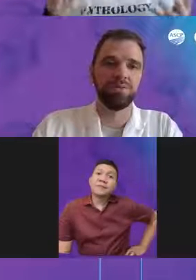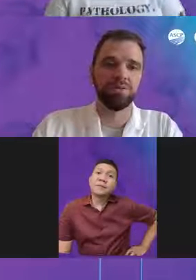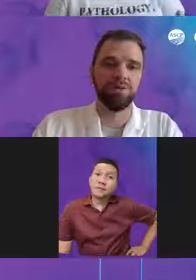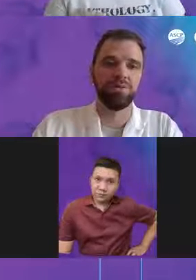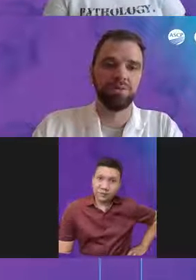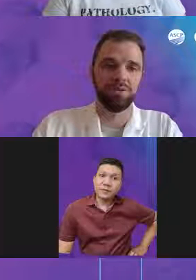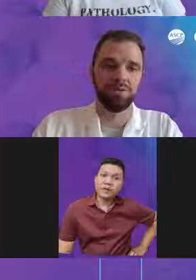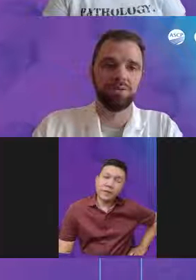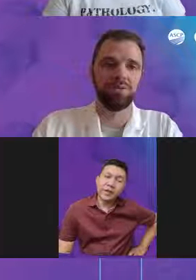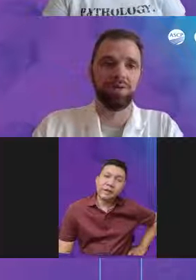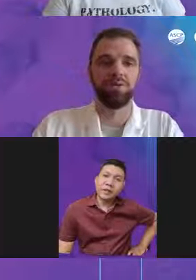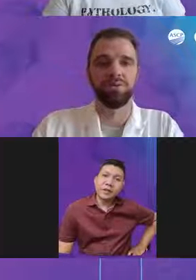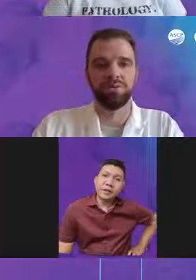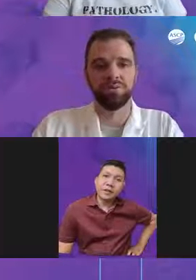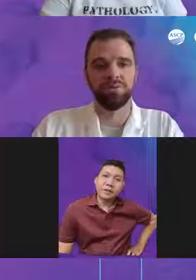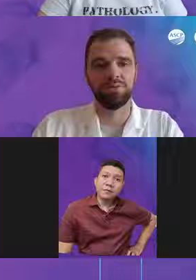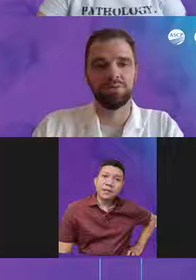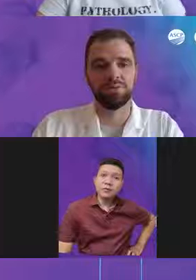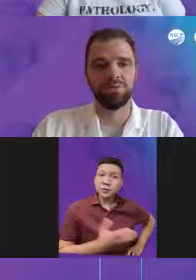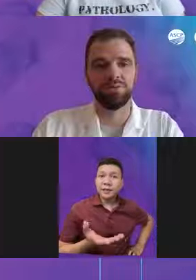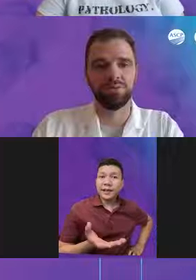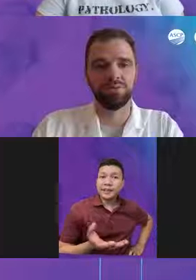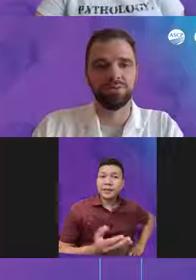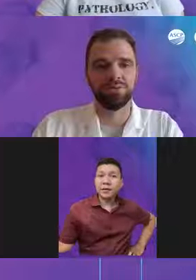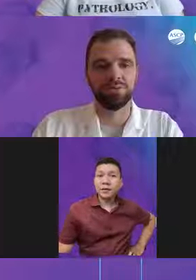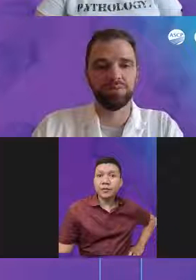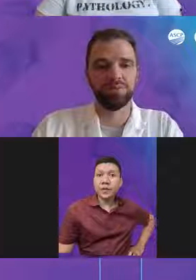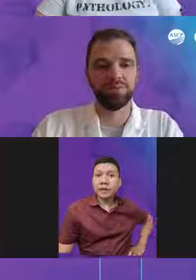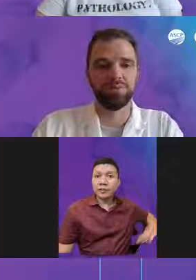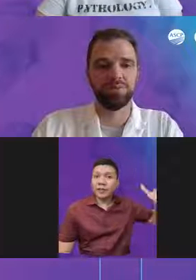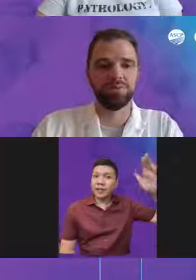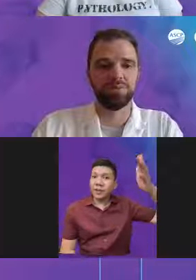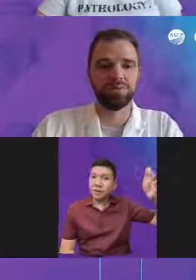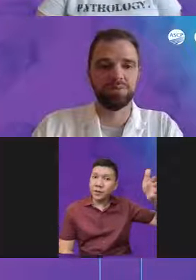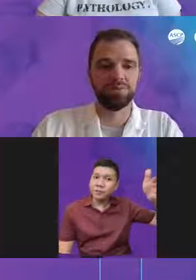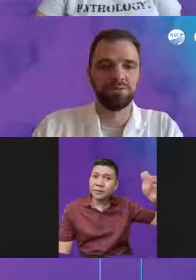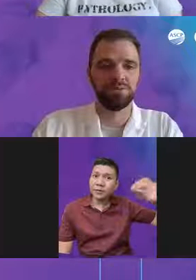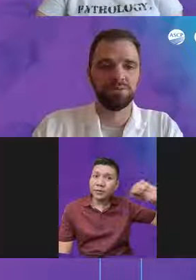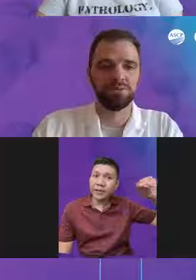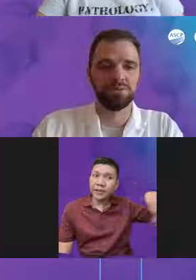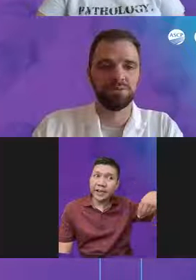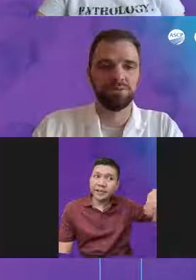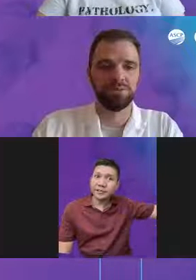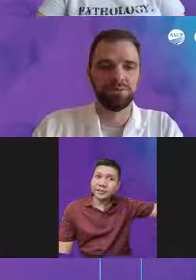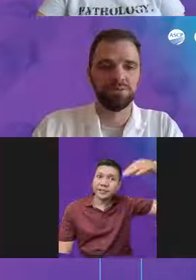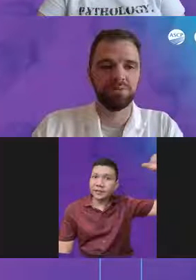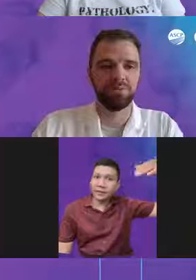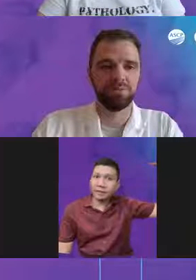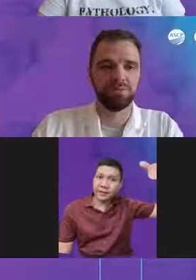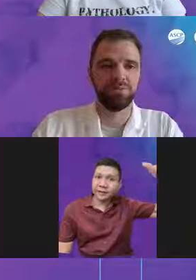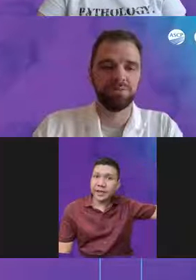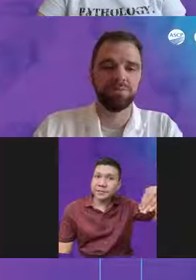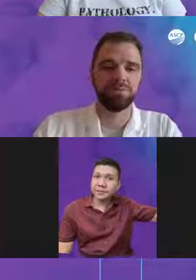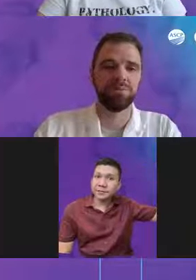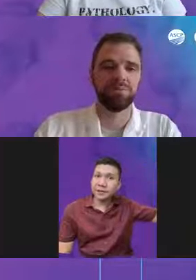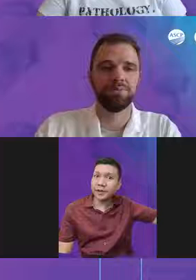you look, how you interpret. Right. Yeah. When it comes to blast, look at the heavy one or the sides,